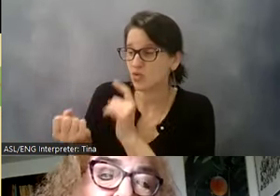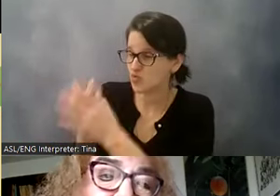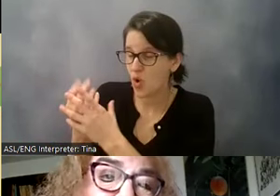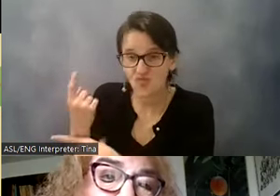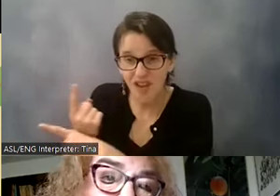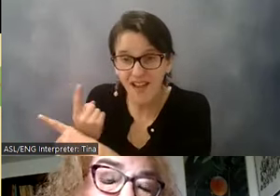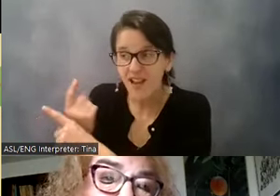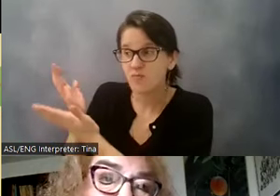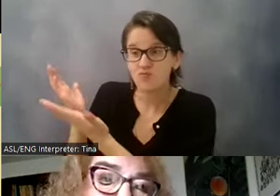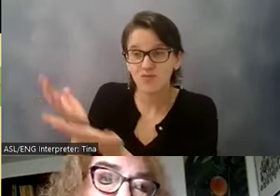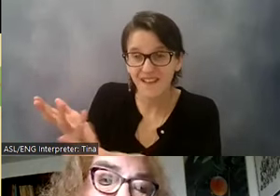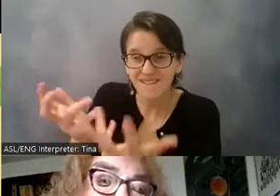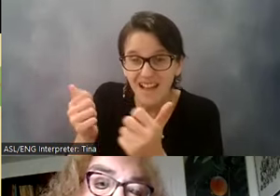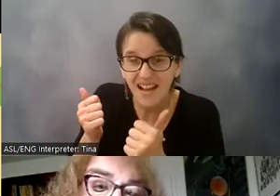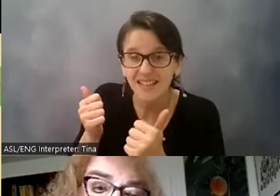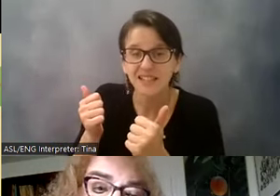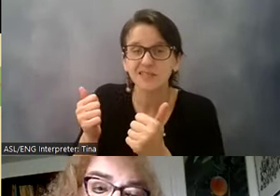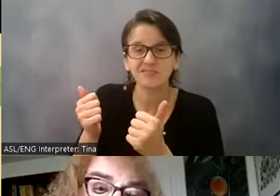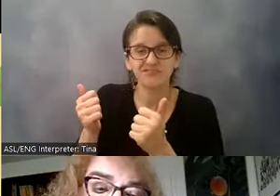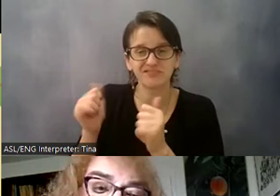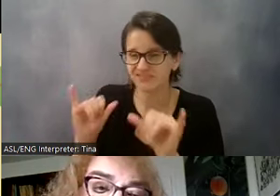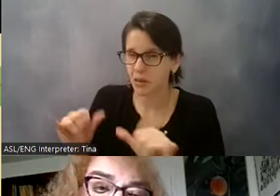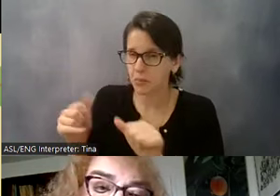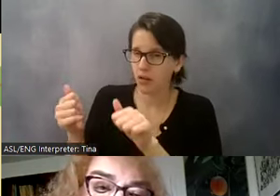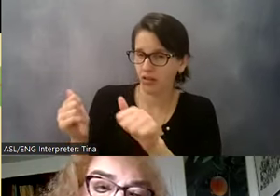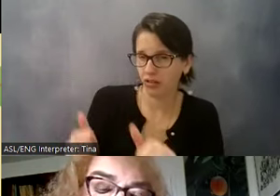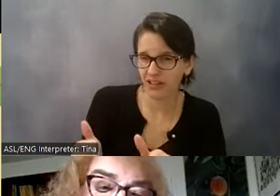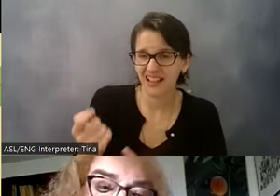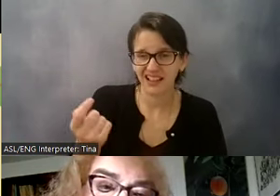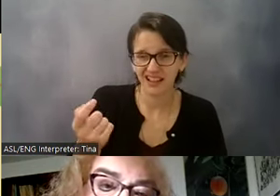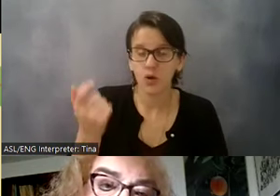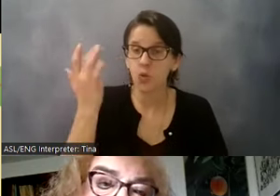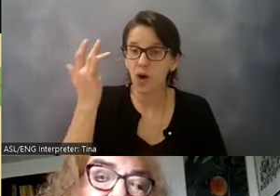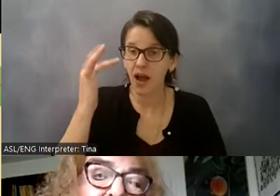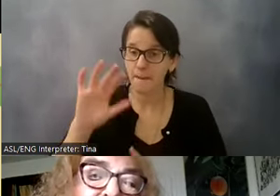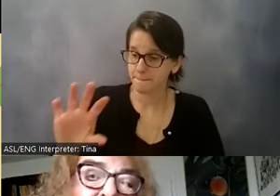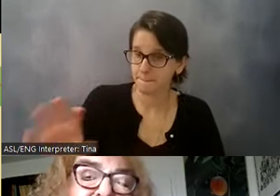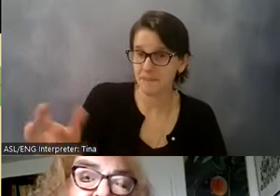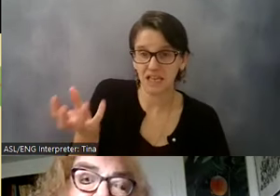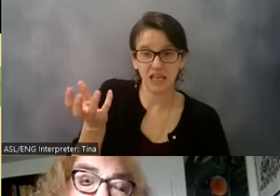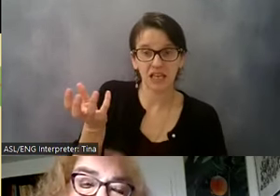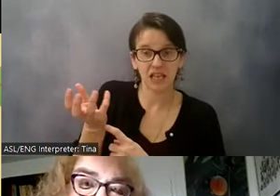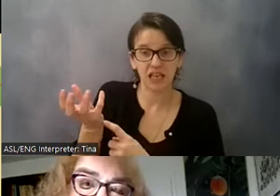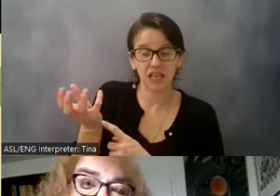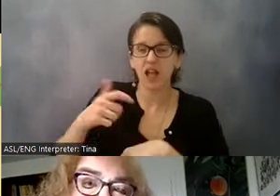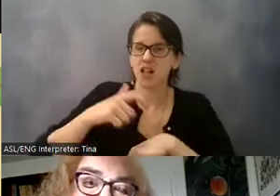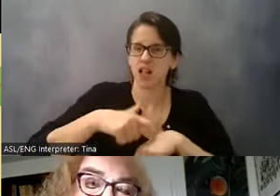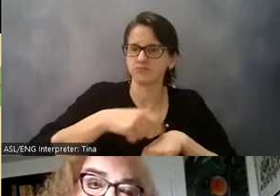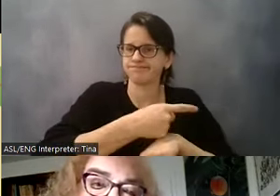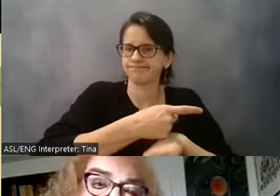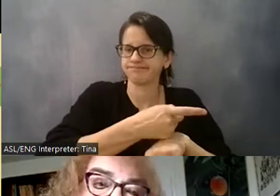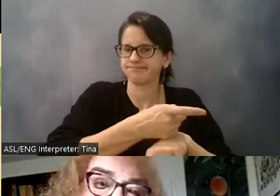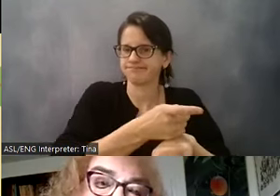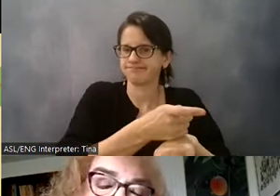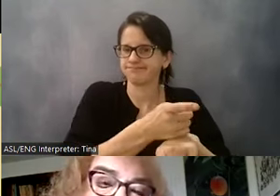really want it to be. Because from the moment you pick it, the clock starts ticking. And if